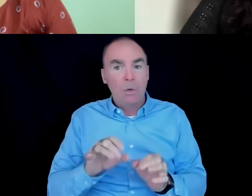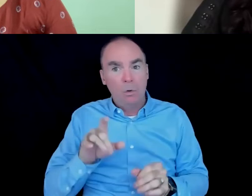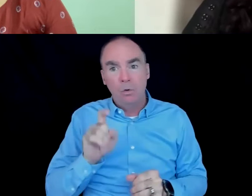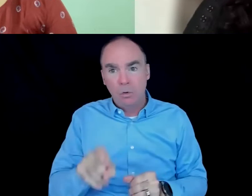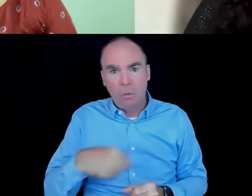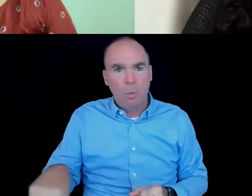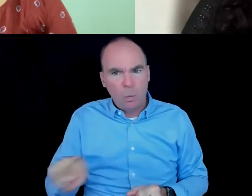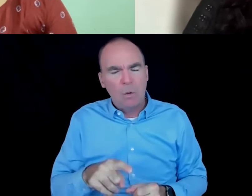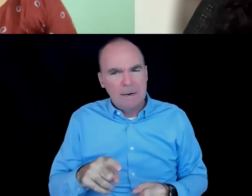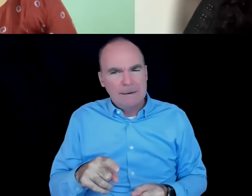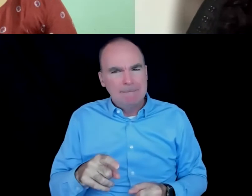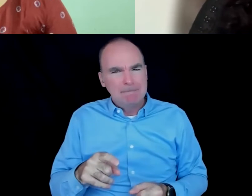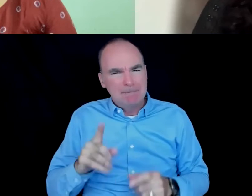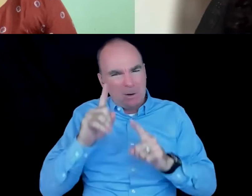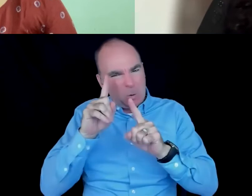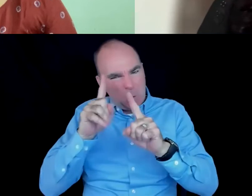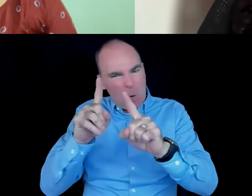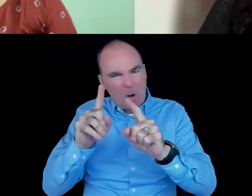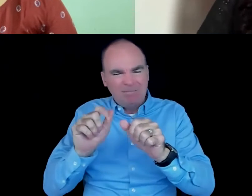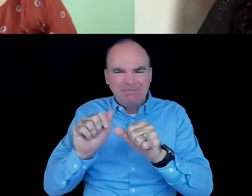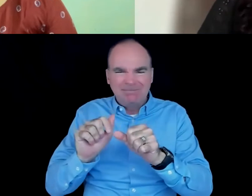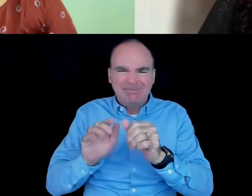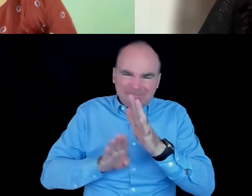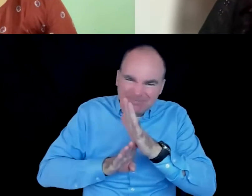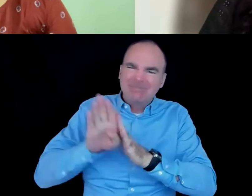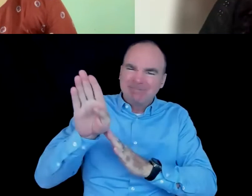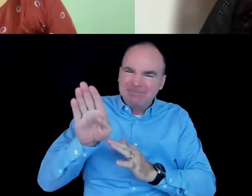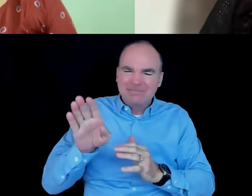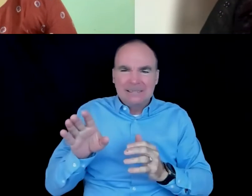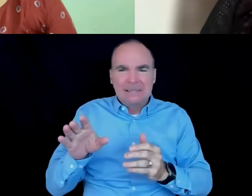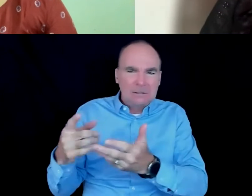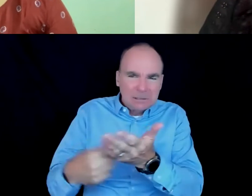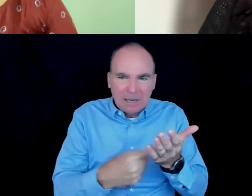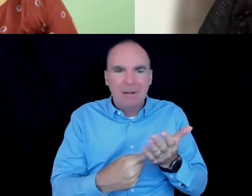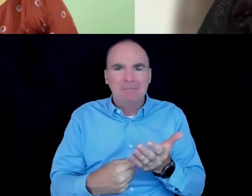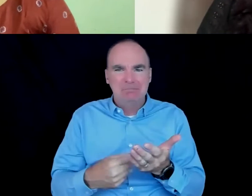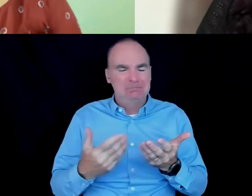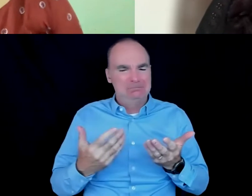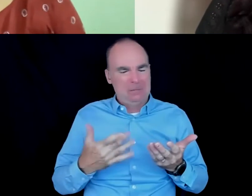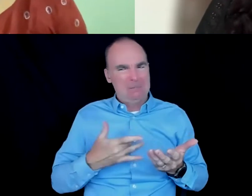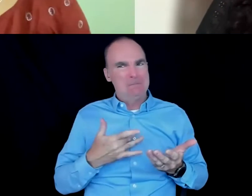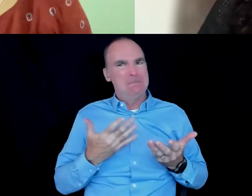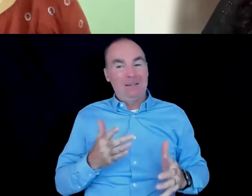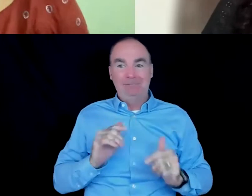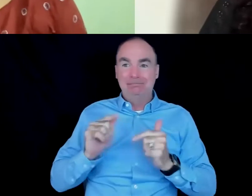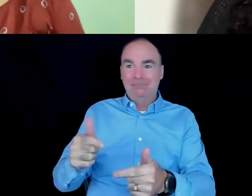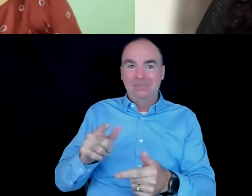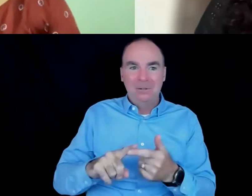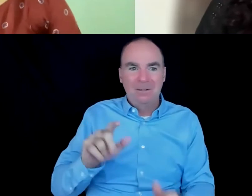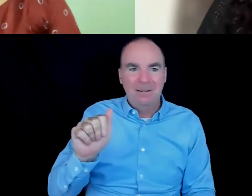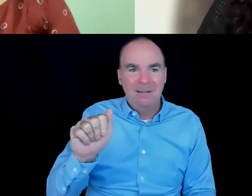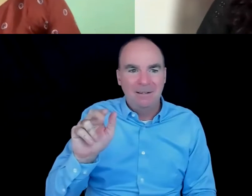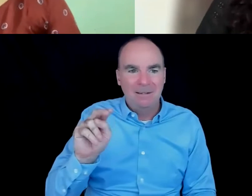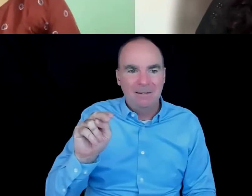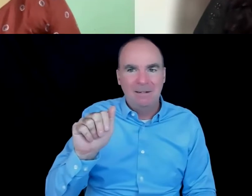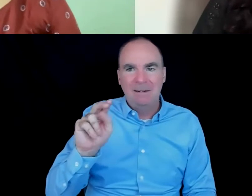you know, build upon and work towards. I'll stop there. Over to you, Ananya. Thank you so much,